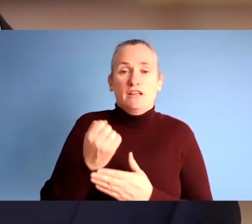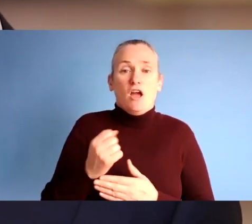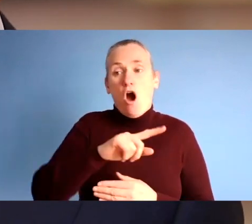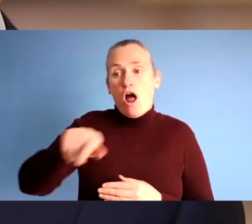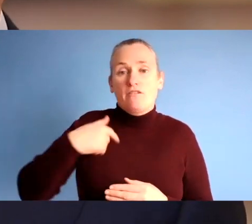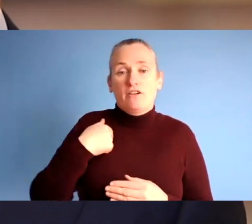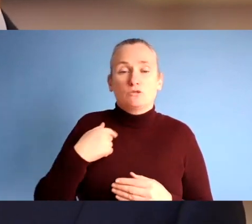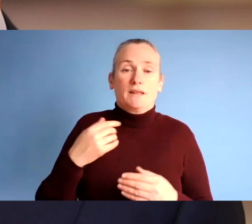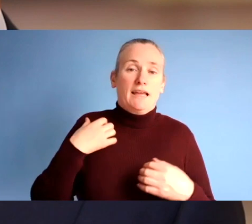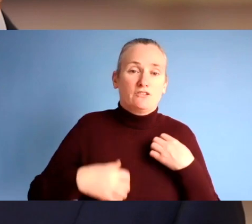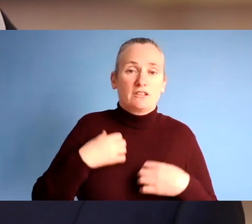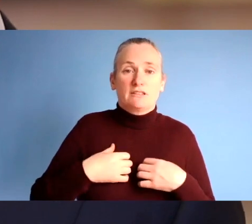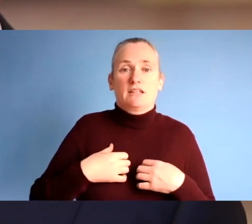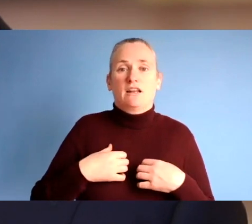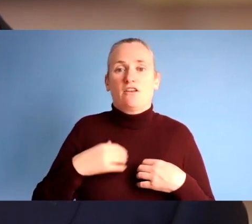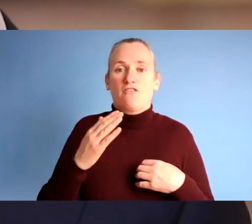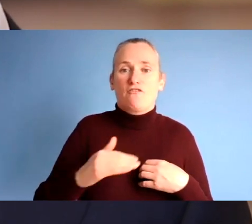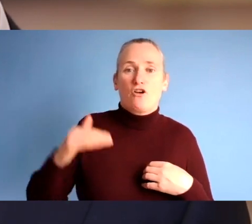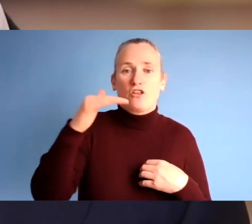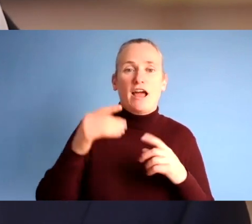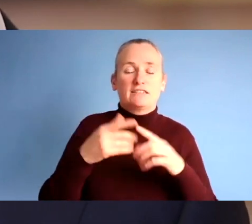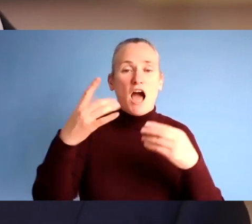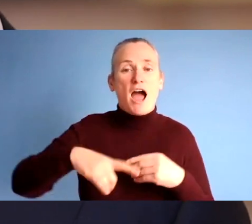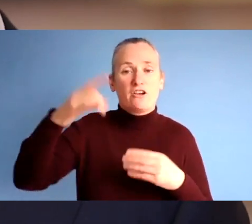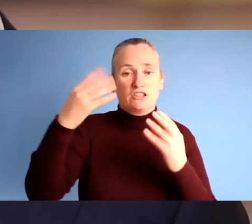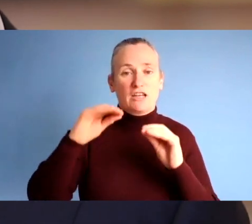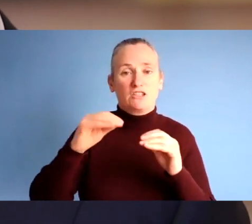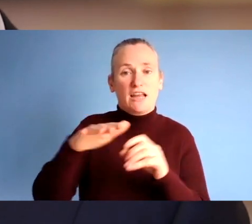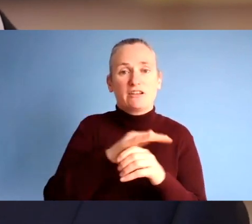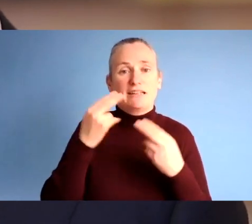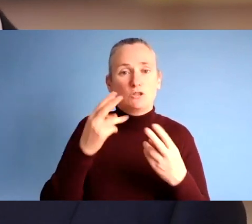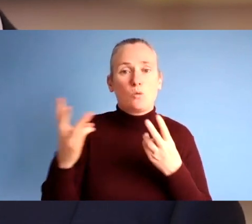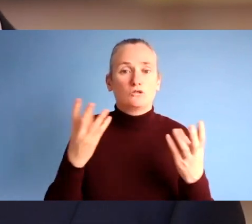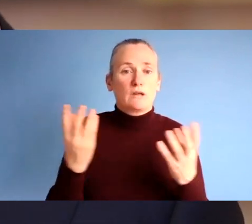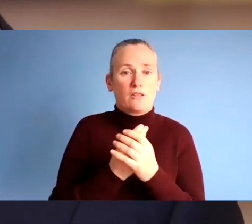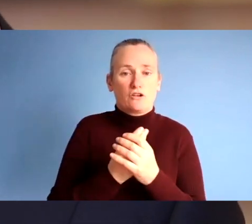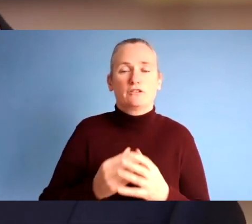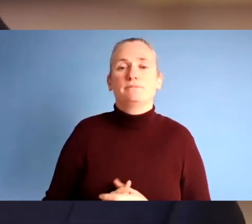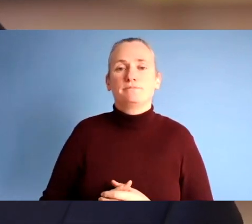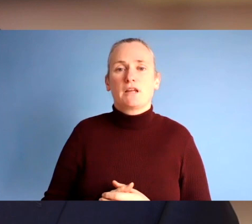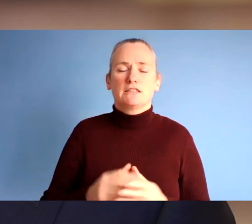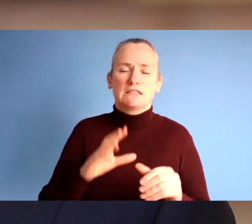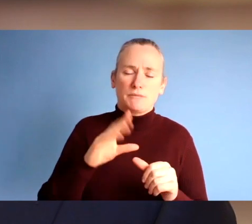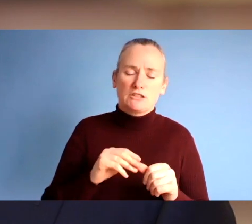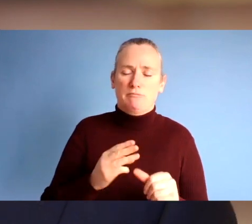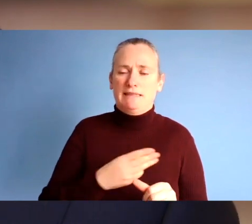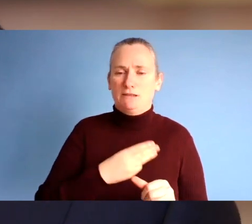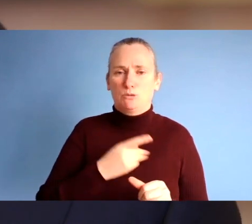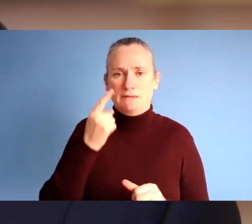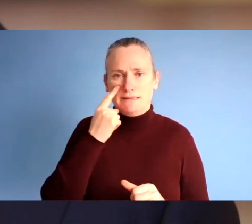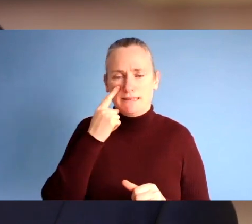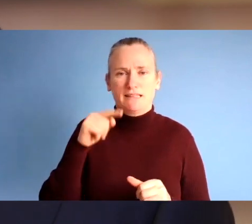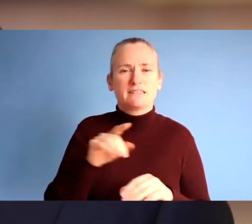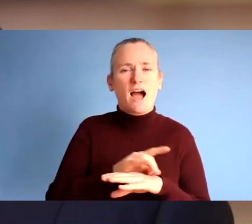us with an interest in the further and higher education sector need to work together. I was particularly pleased to see this sort